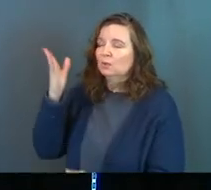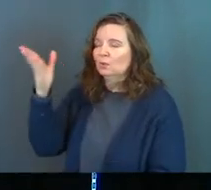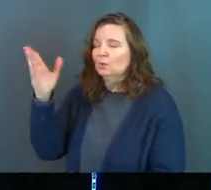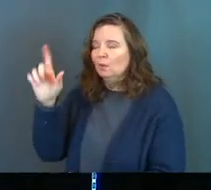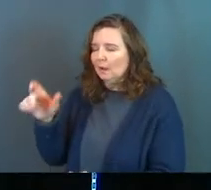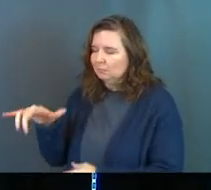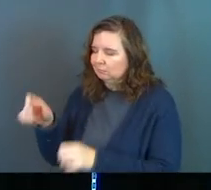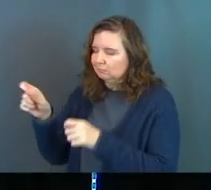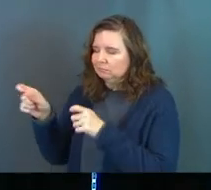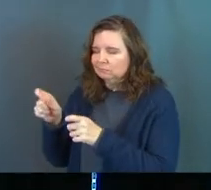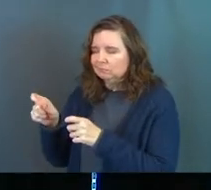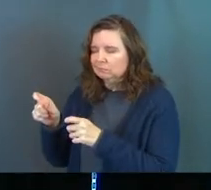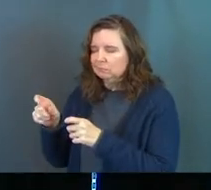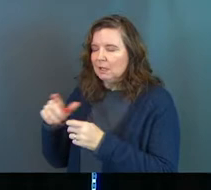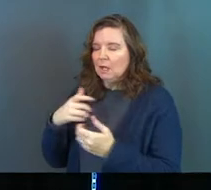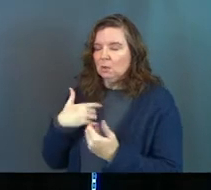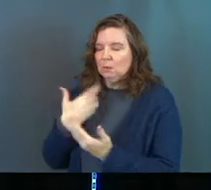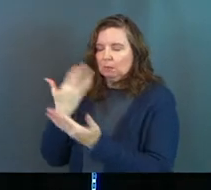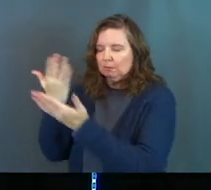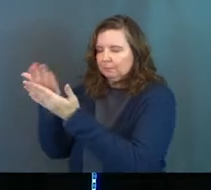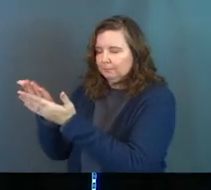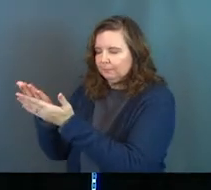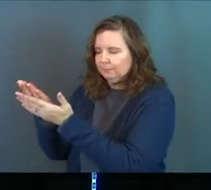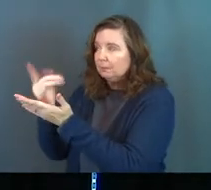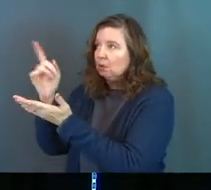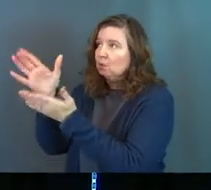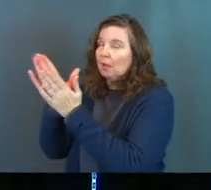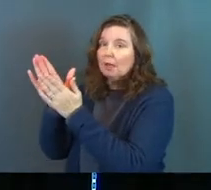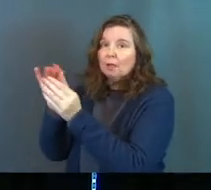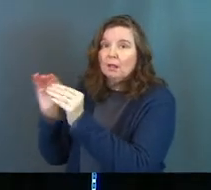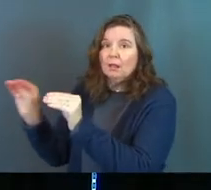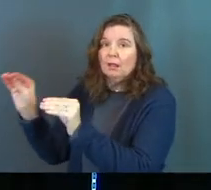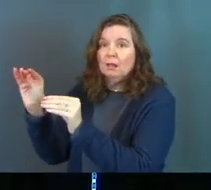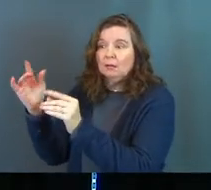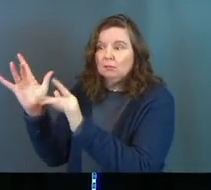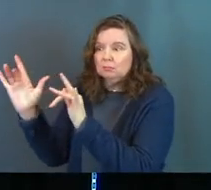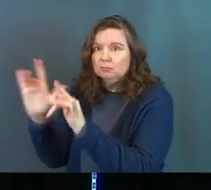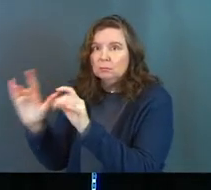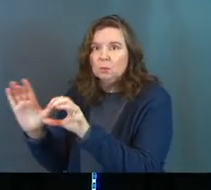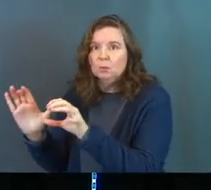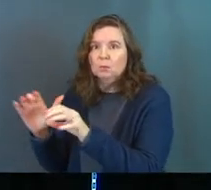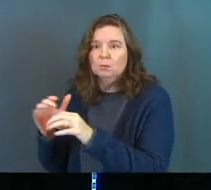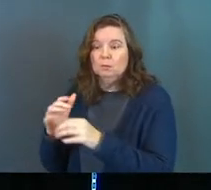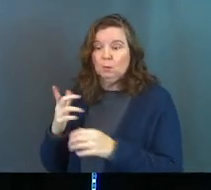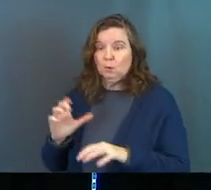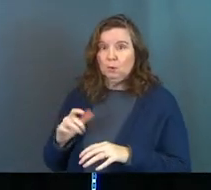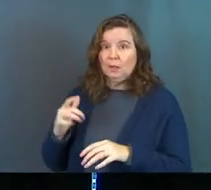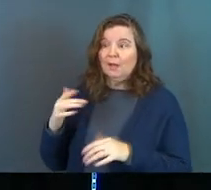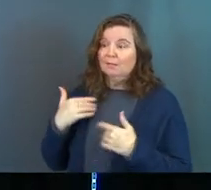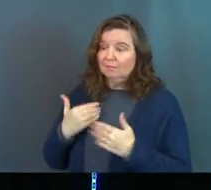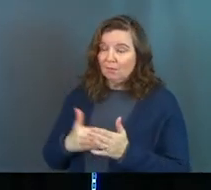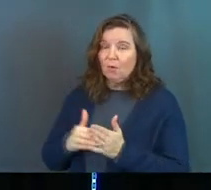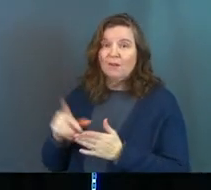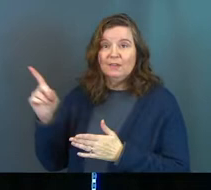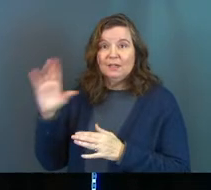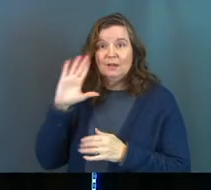you. And you lay it down at the altar and you ask him to move. When you do that, often he